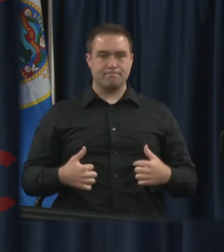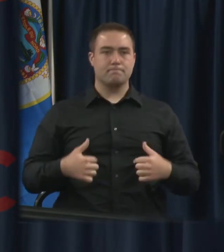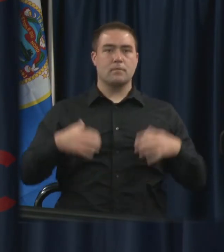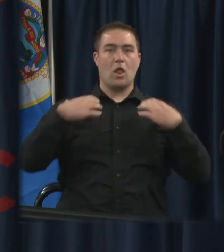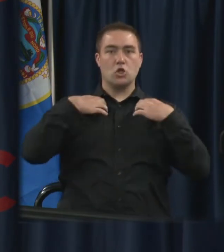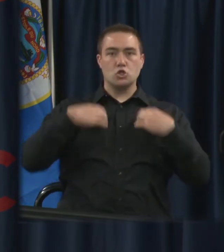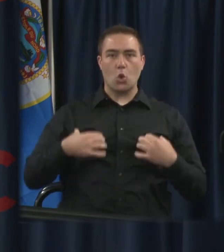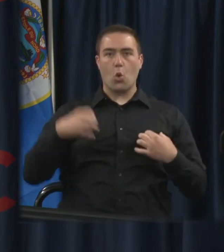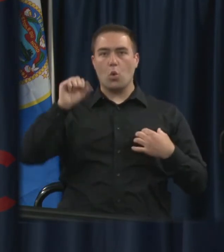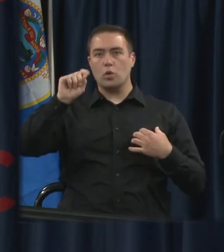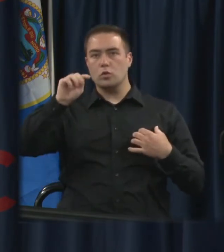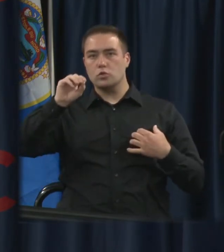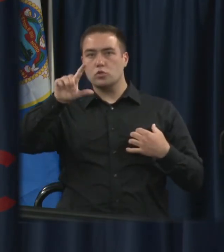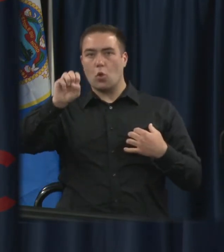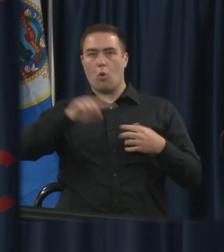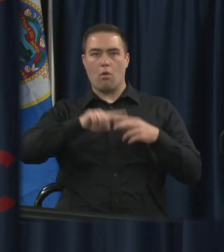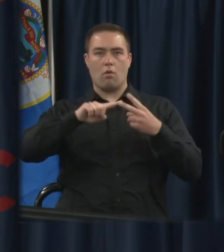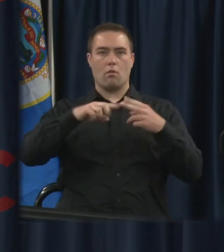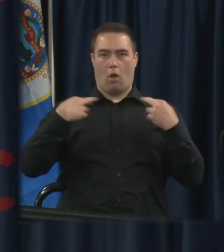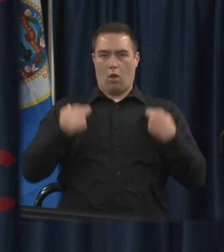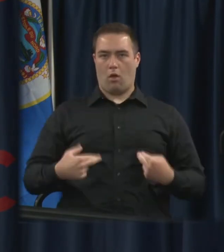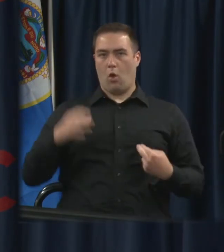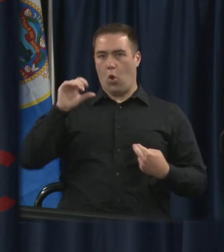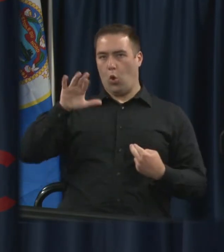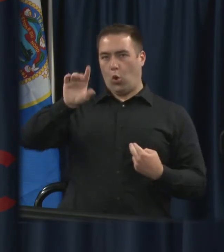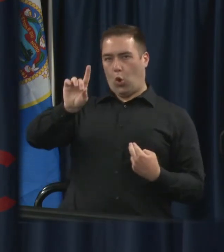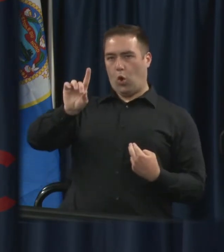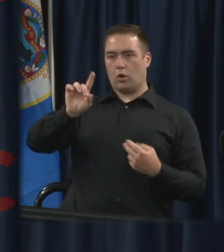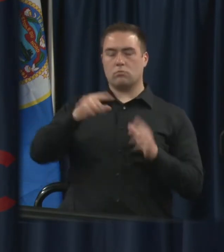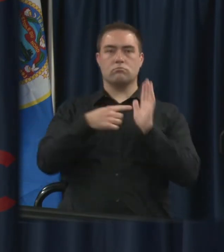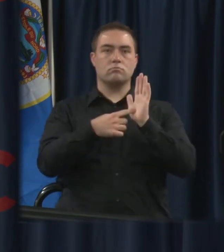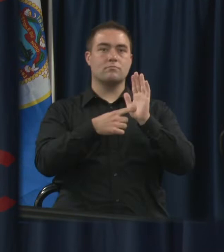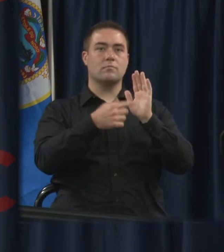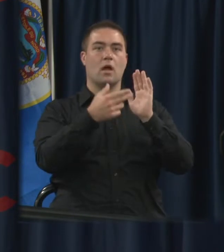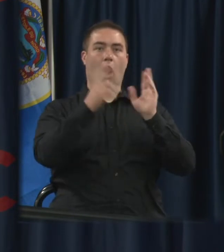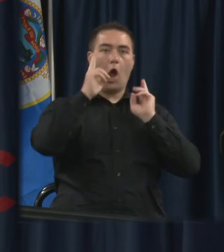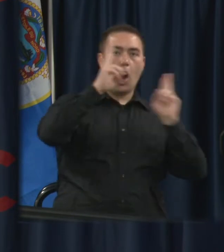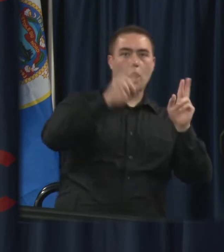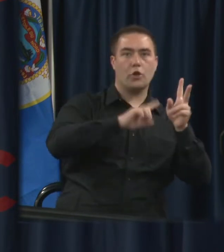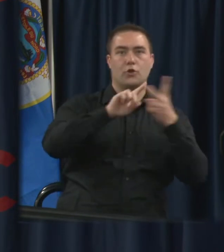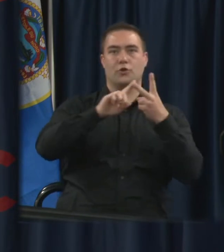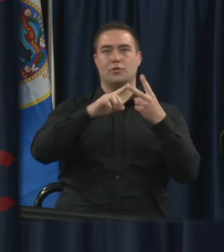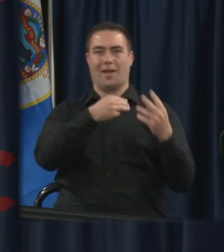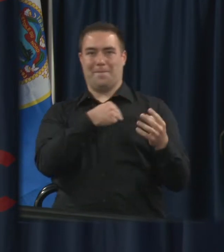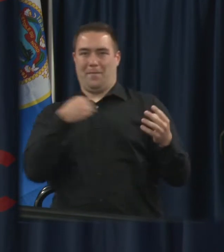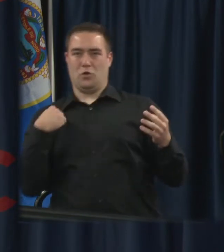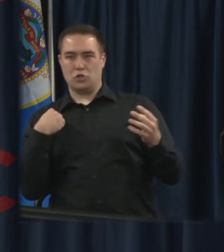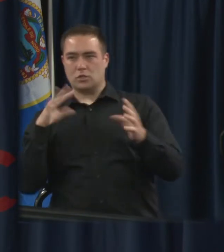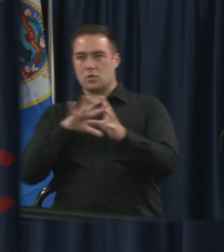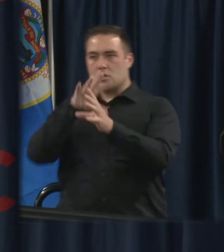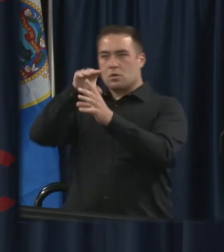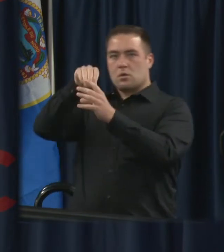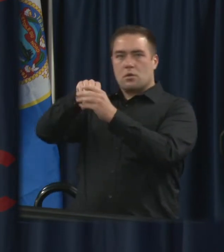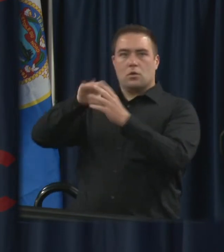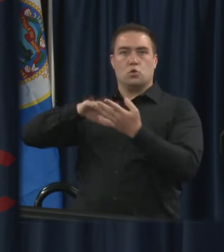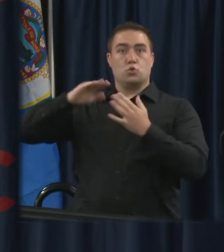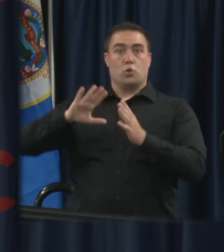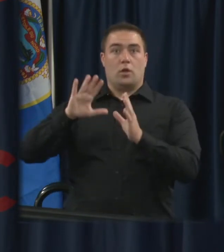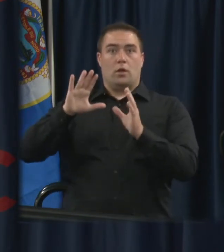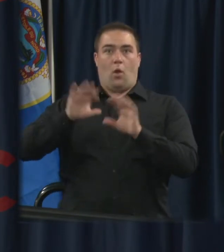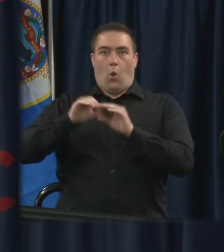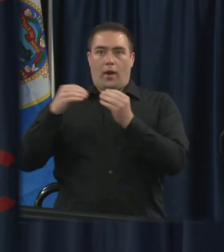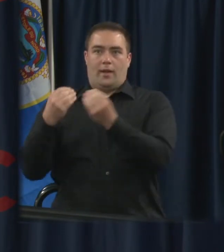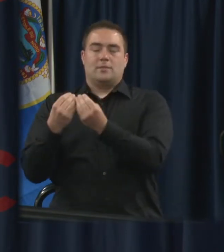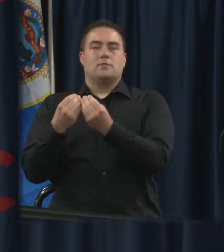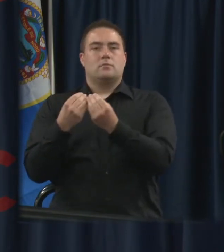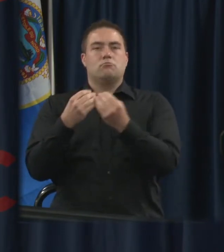stoles and cords that signify honors or membership in a range of student organizations. So as you're